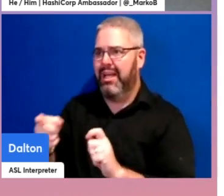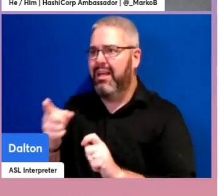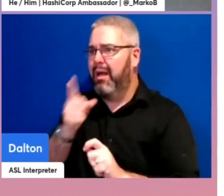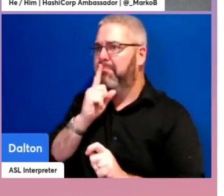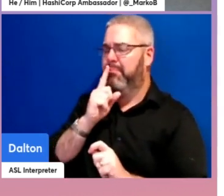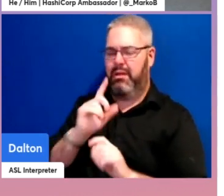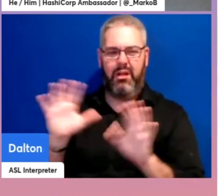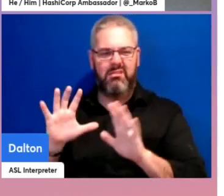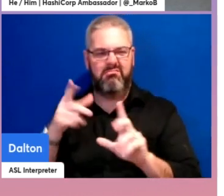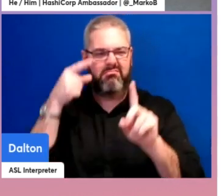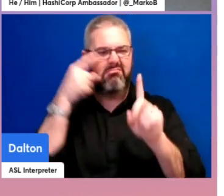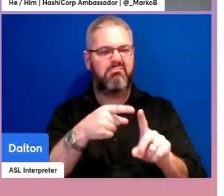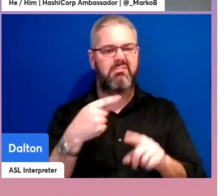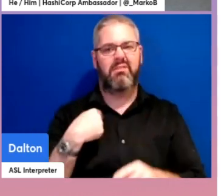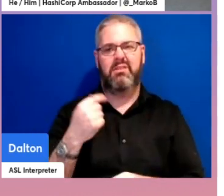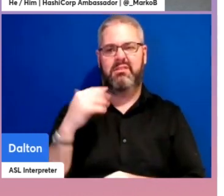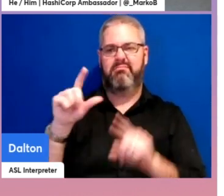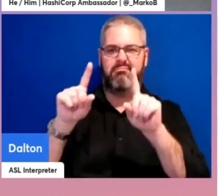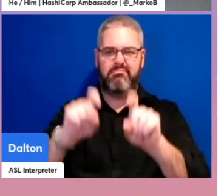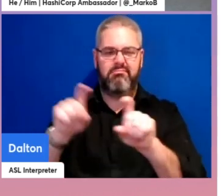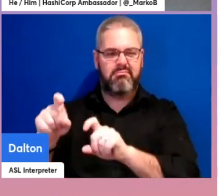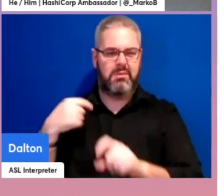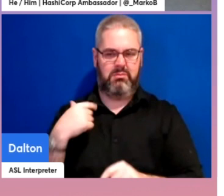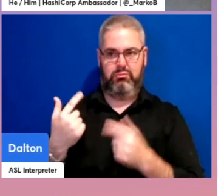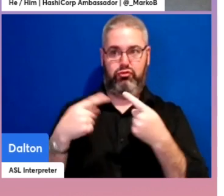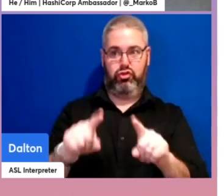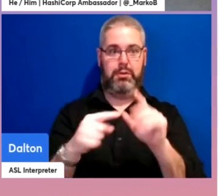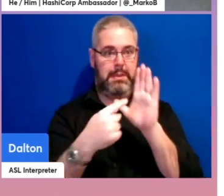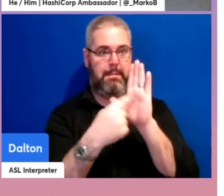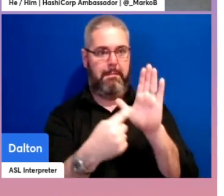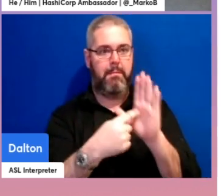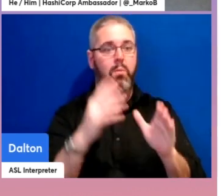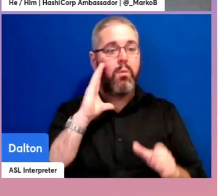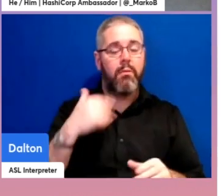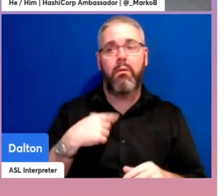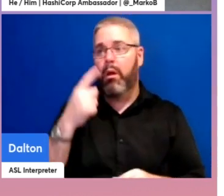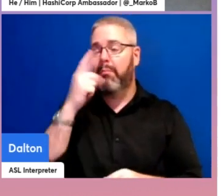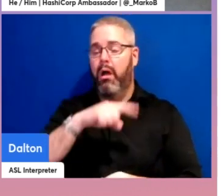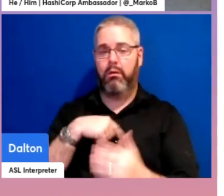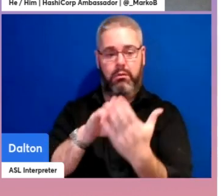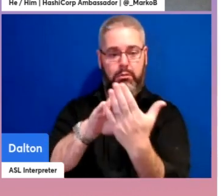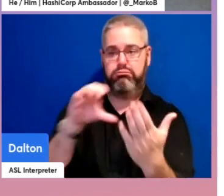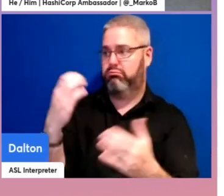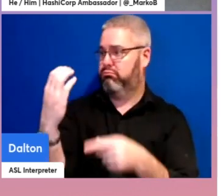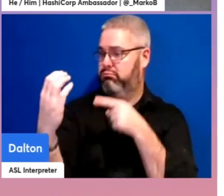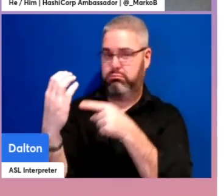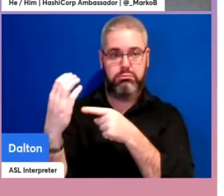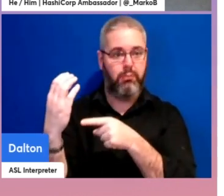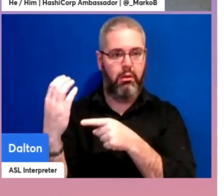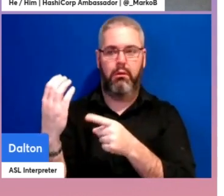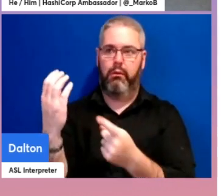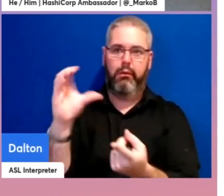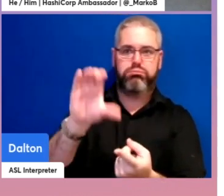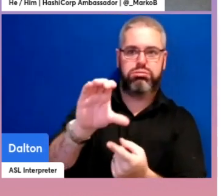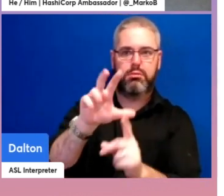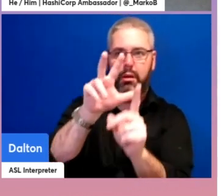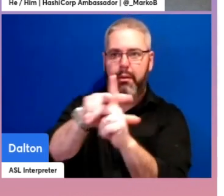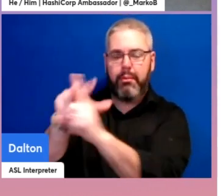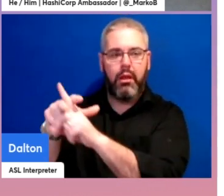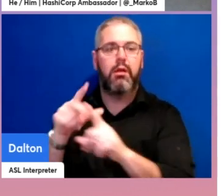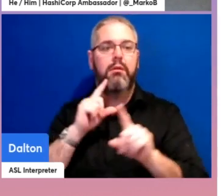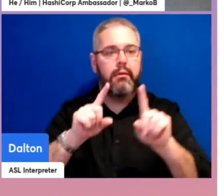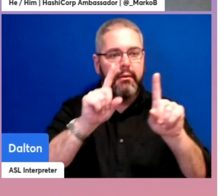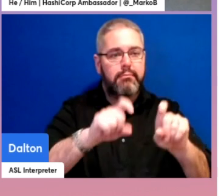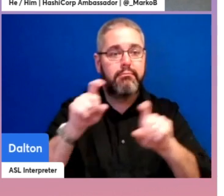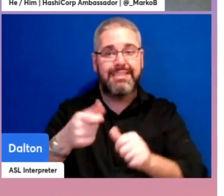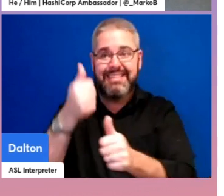use cases while we jump into the demo. You can mock modules as well. So instead of testing the whole module functionality, you